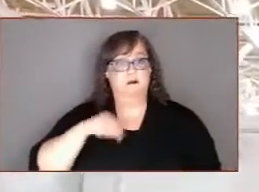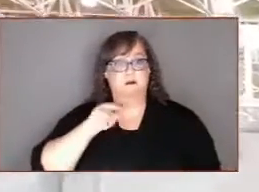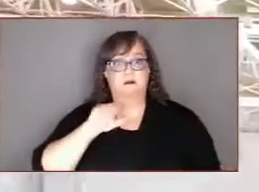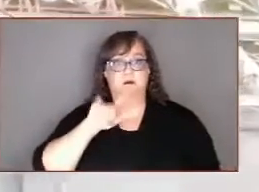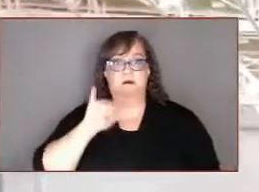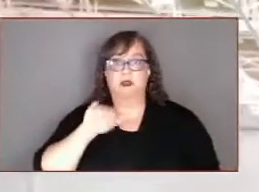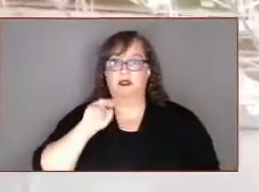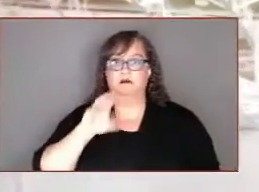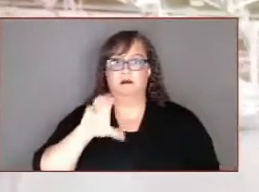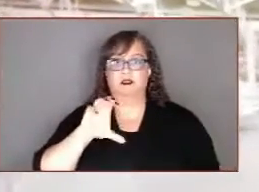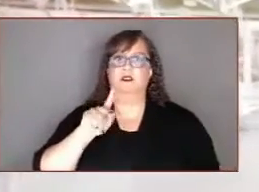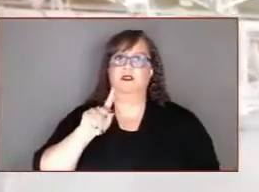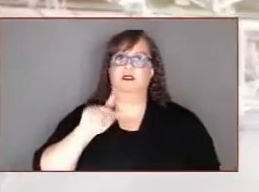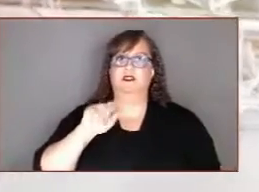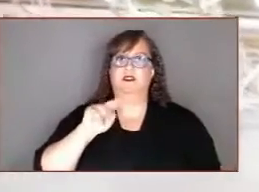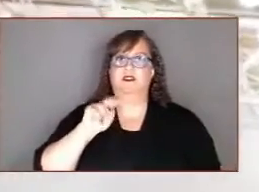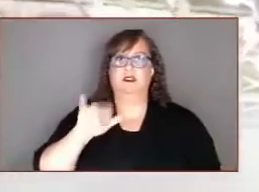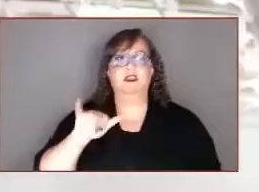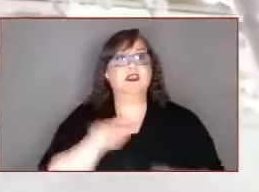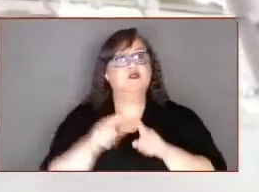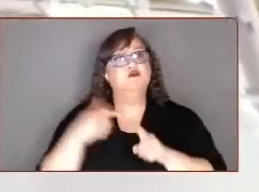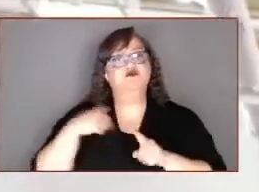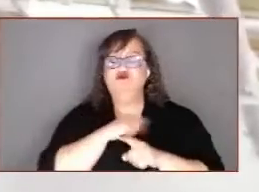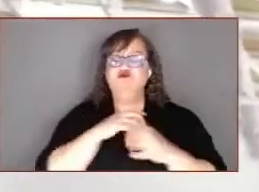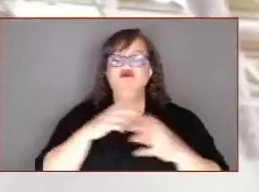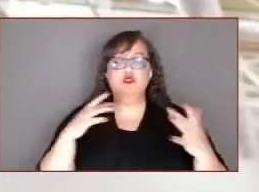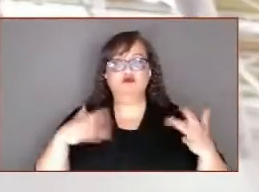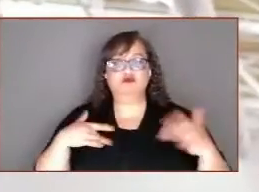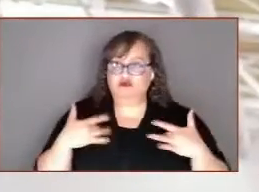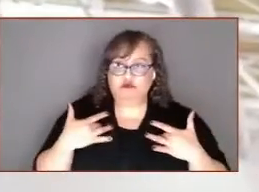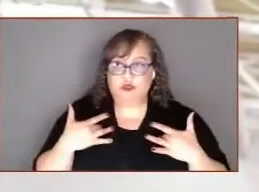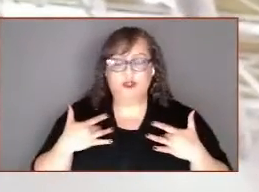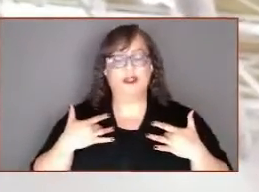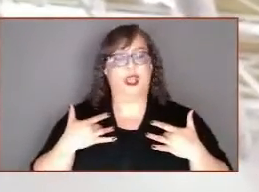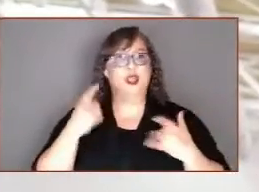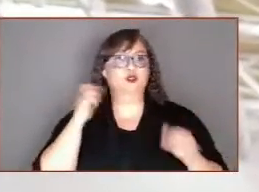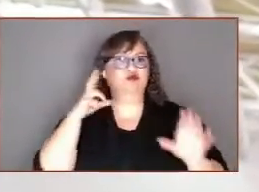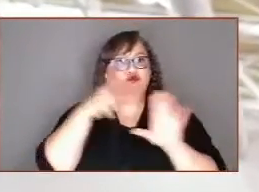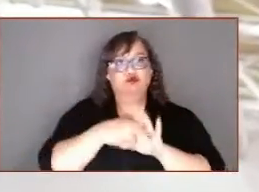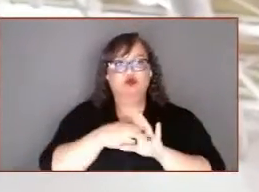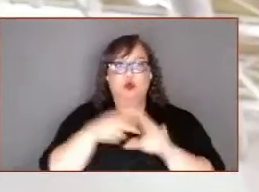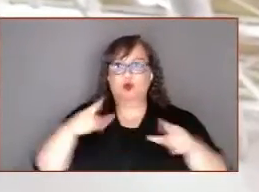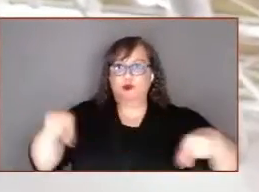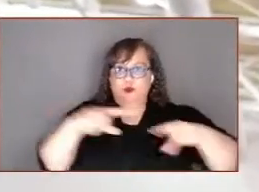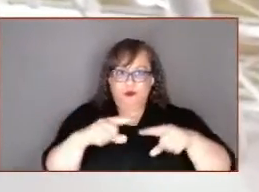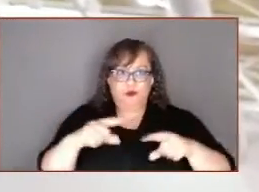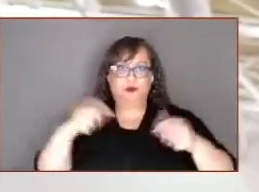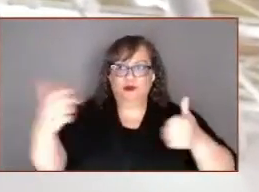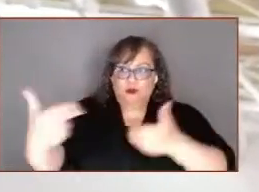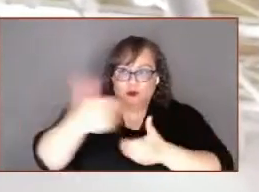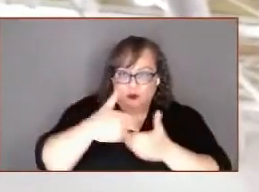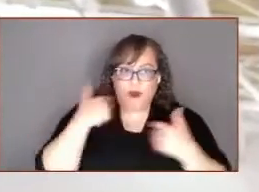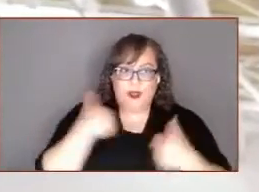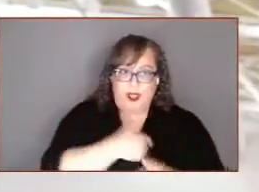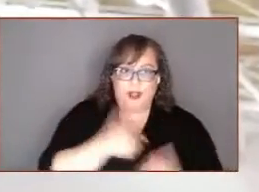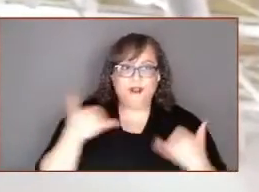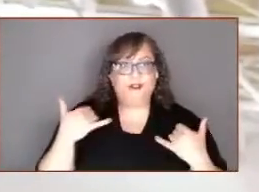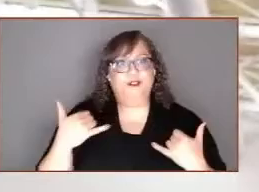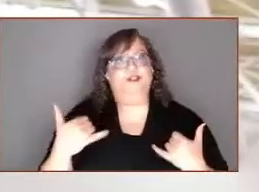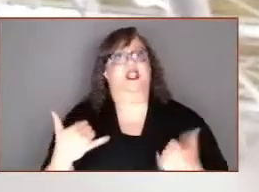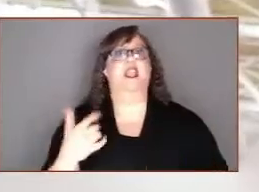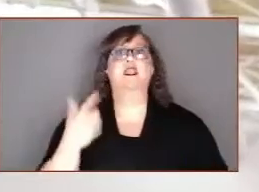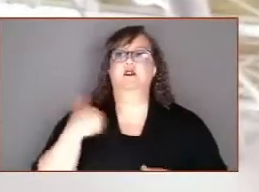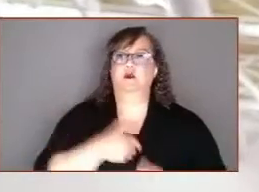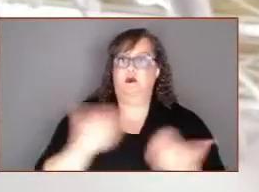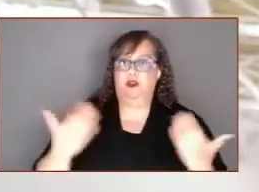Roads Convention Center right here in Hampton, Virginia, and cover day one of the 2021 Moon to Mars Ice